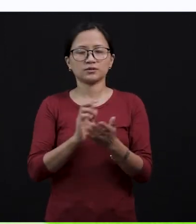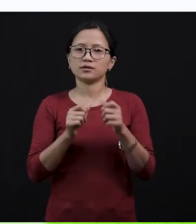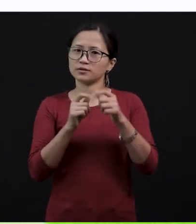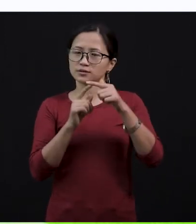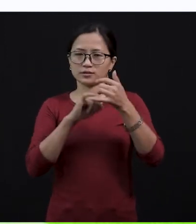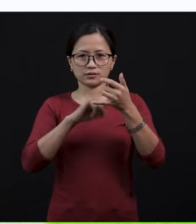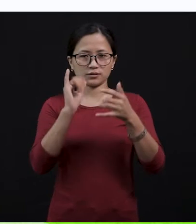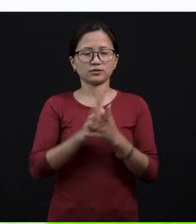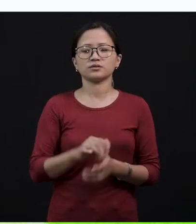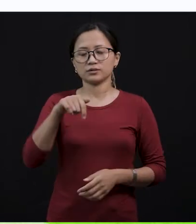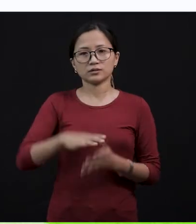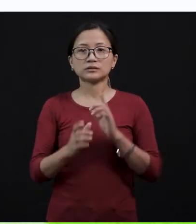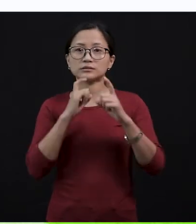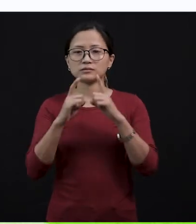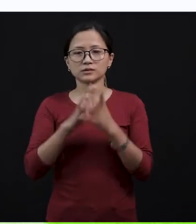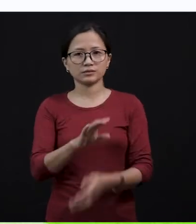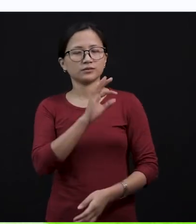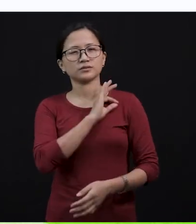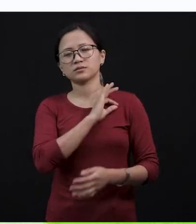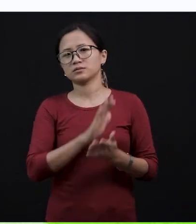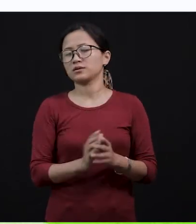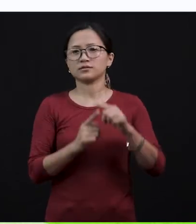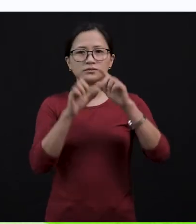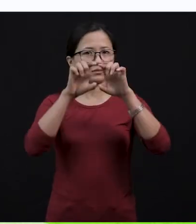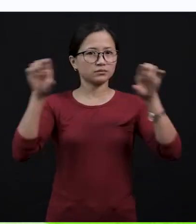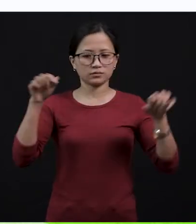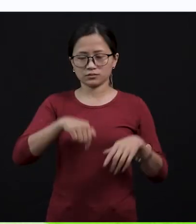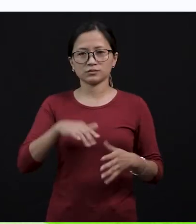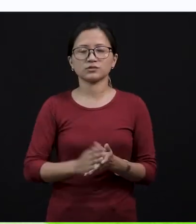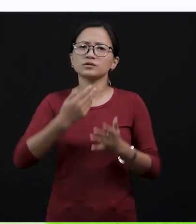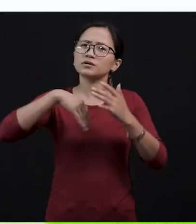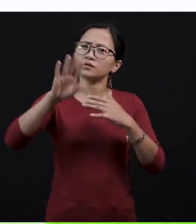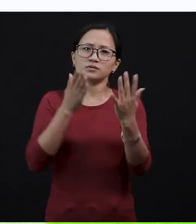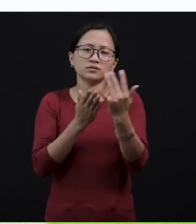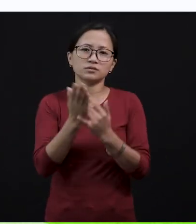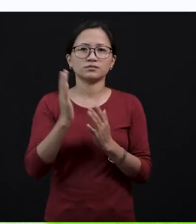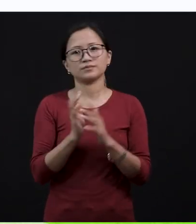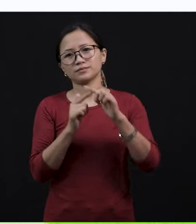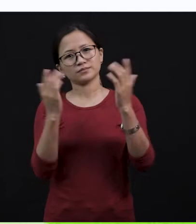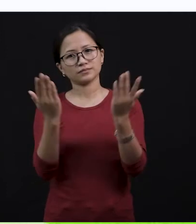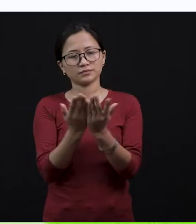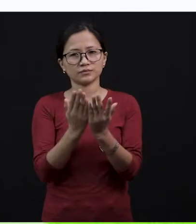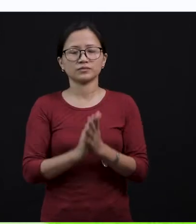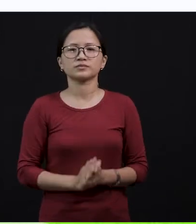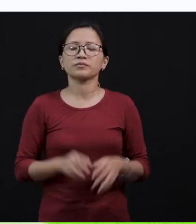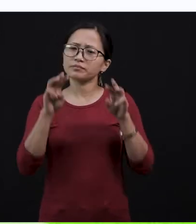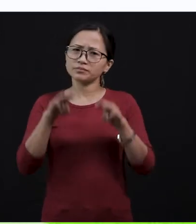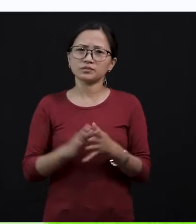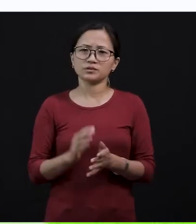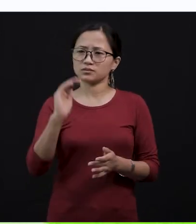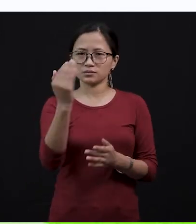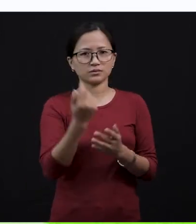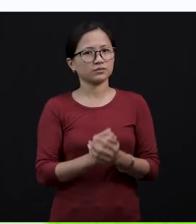discuss a very interesting topic. And I am sure by now you must have gone through your textbook, and maybe some of